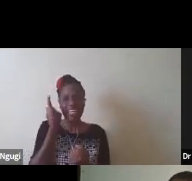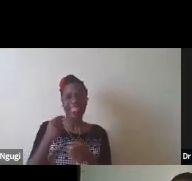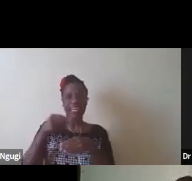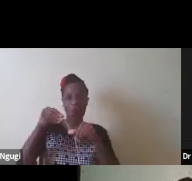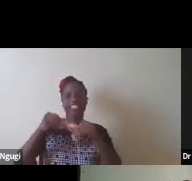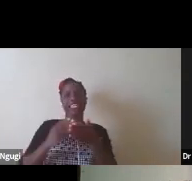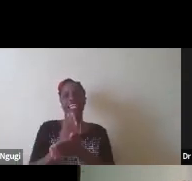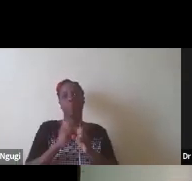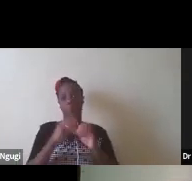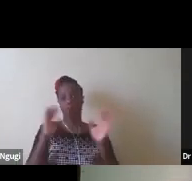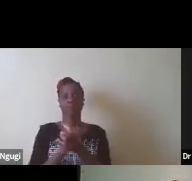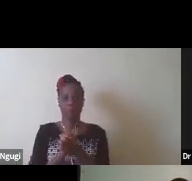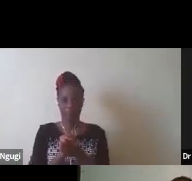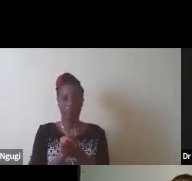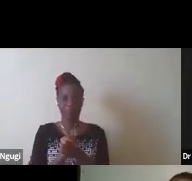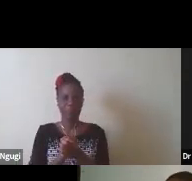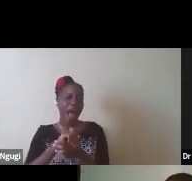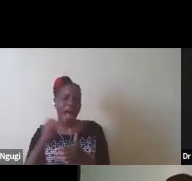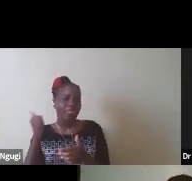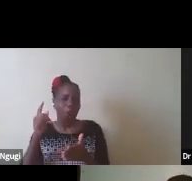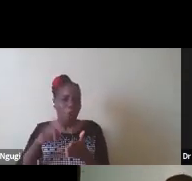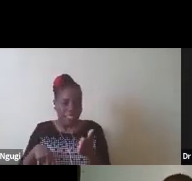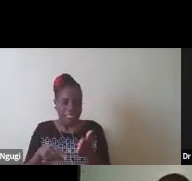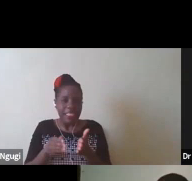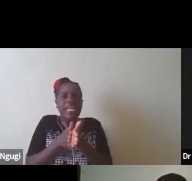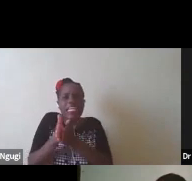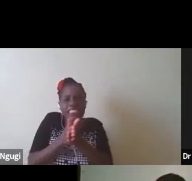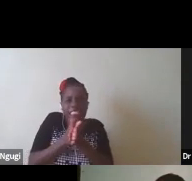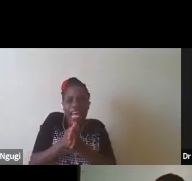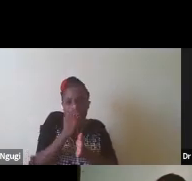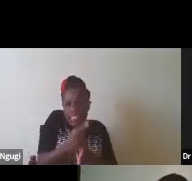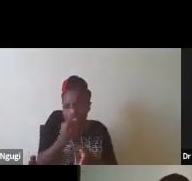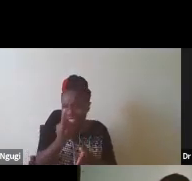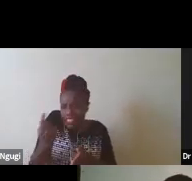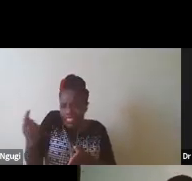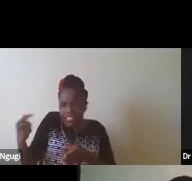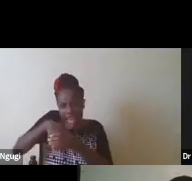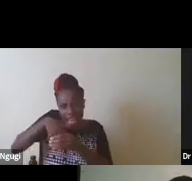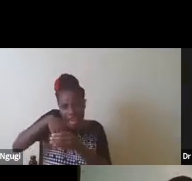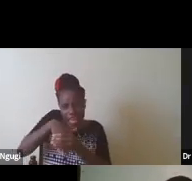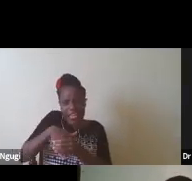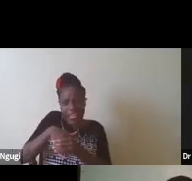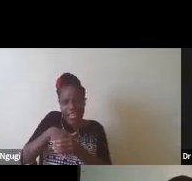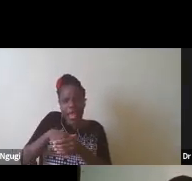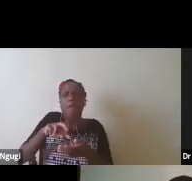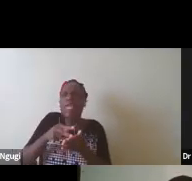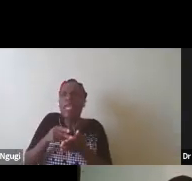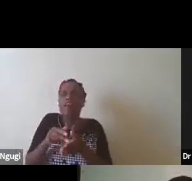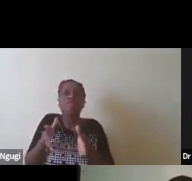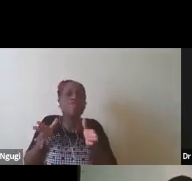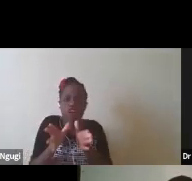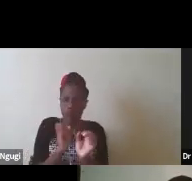also provide them with intrinsic motivation. So they don't see themselves as having to be motivated from outside,